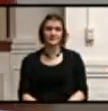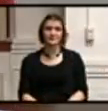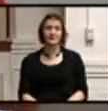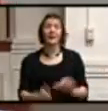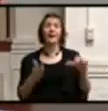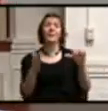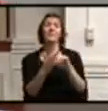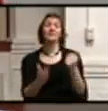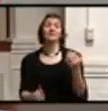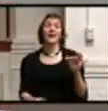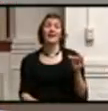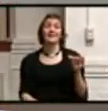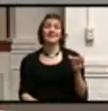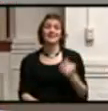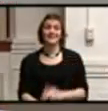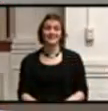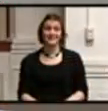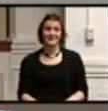Page